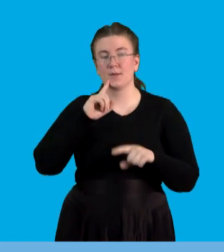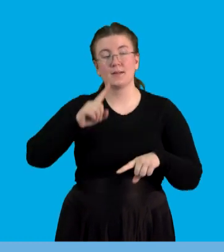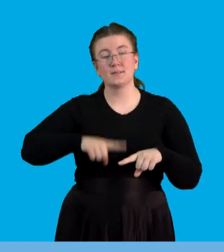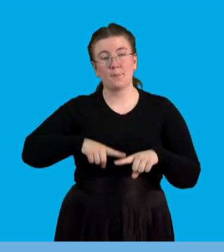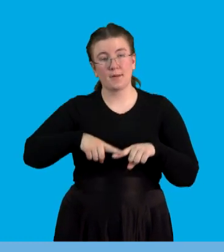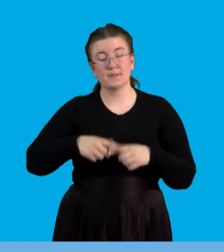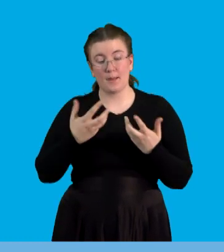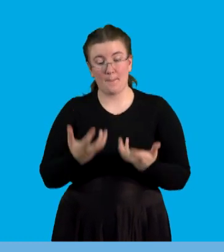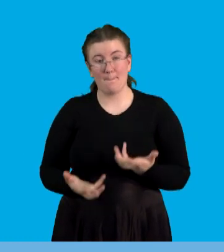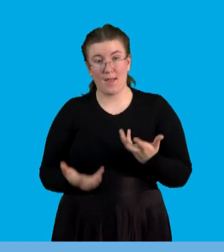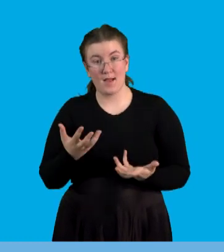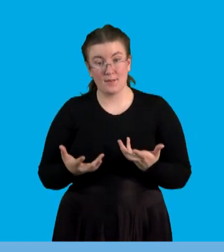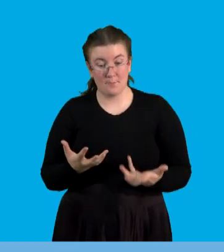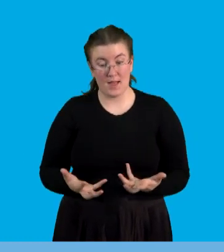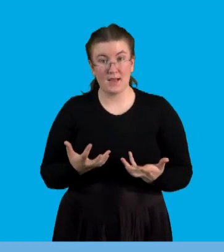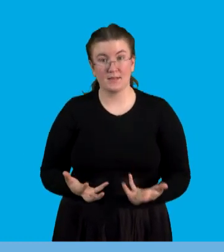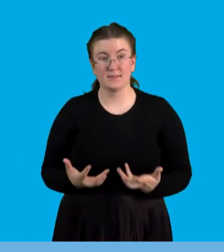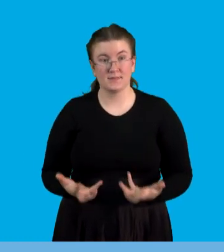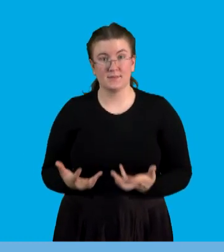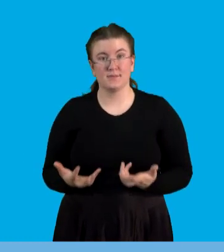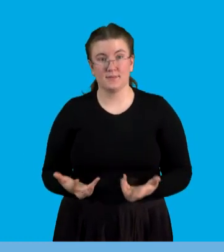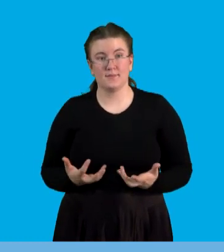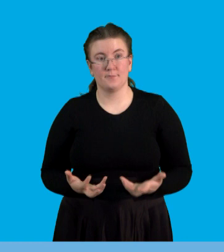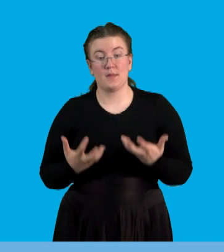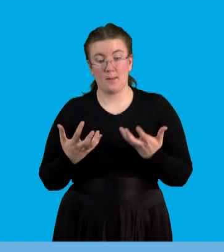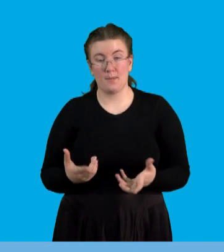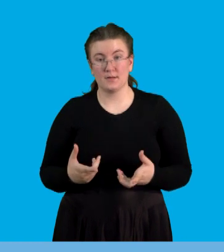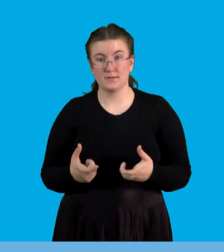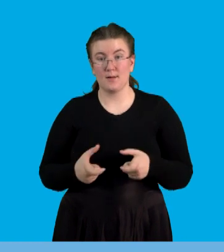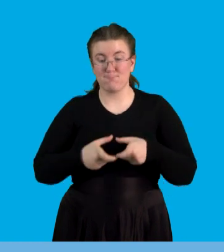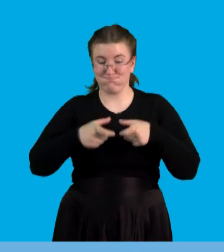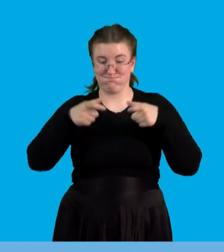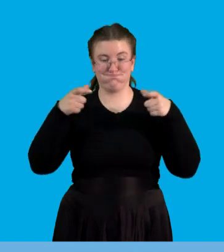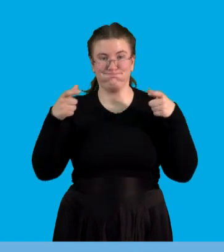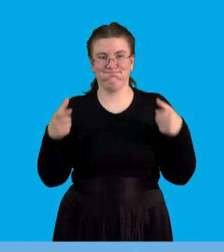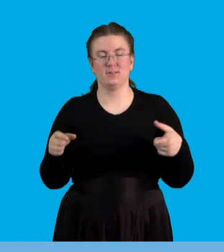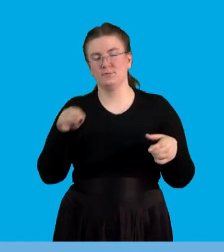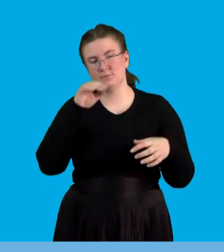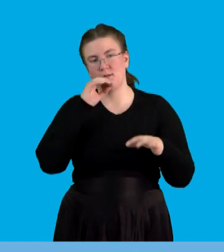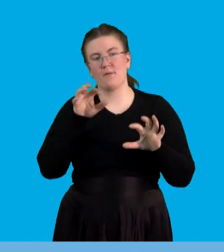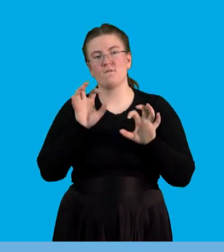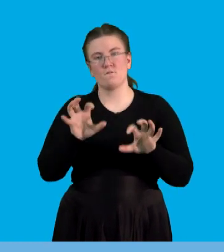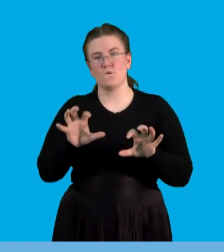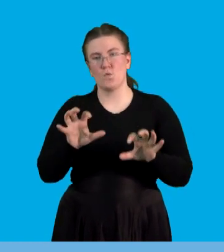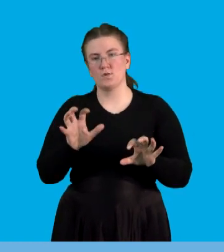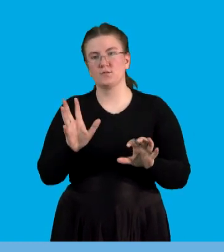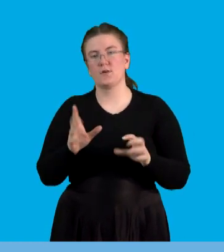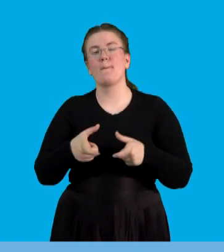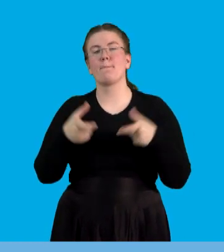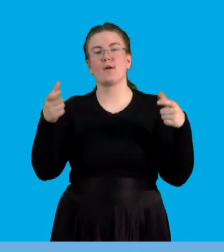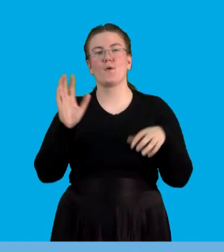So it depends on the mass. That means now the greater the masses of the objects, the greater the gravitational force of attraction between